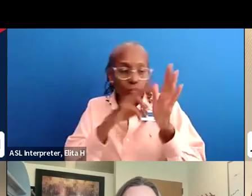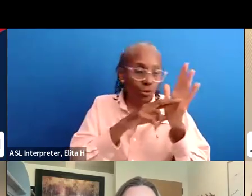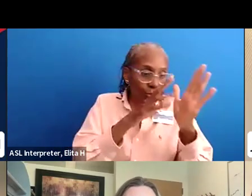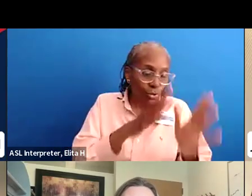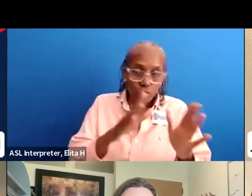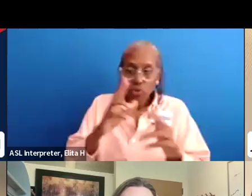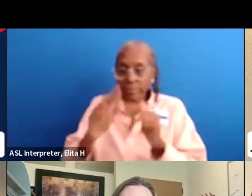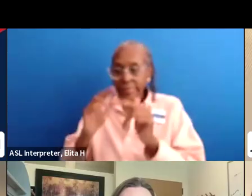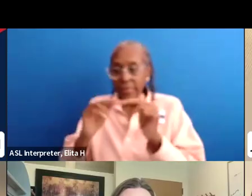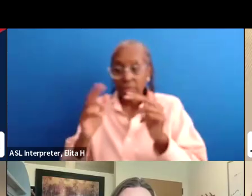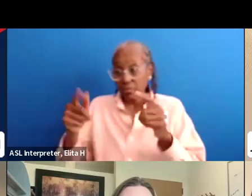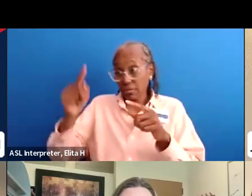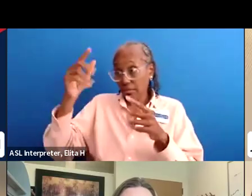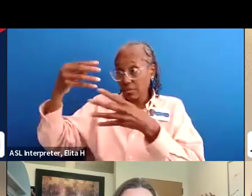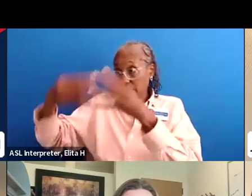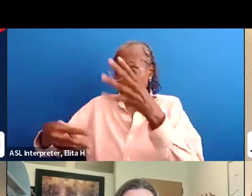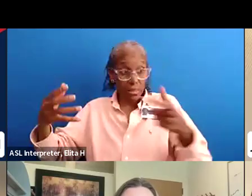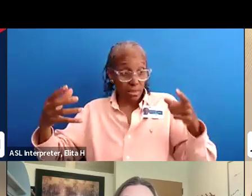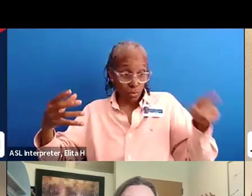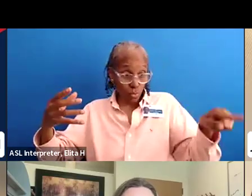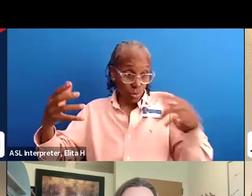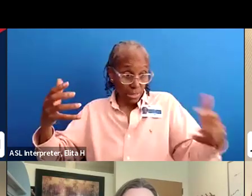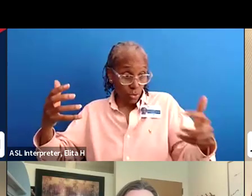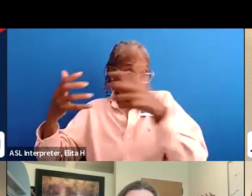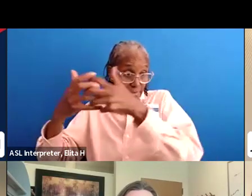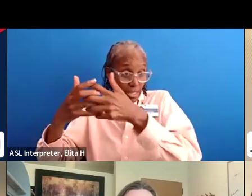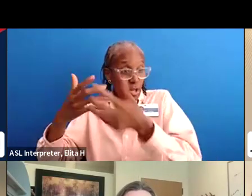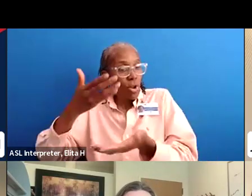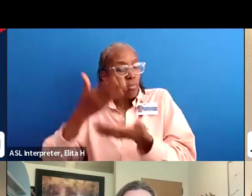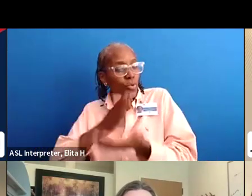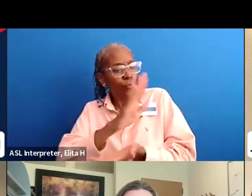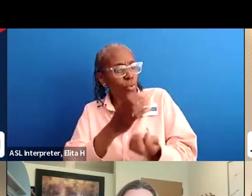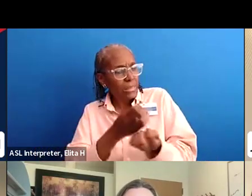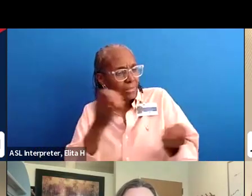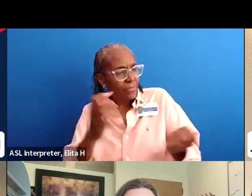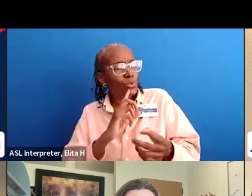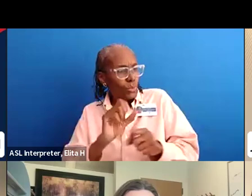technologies will need to meet in order to be able to show that their device is